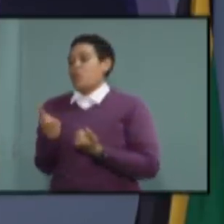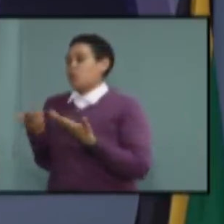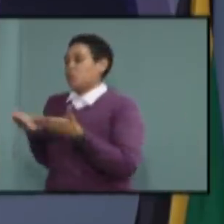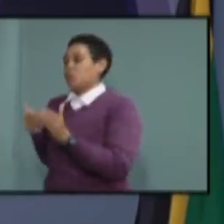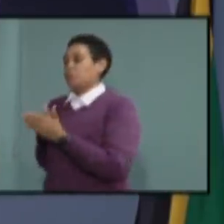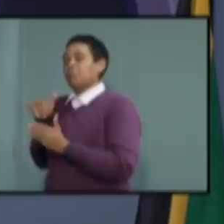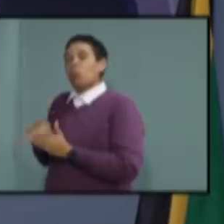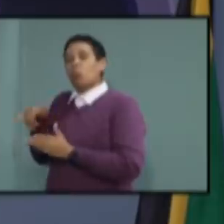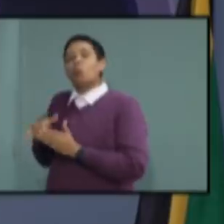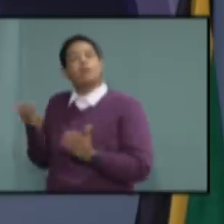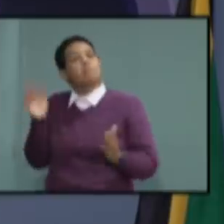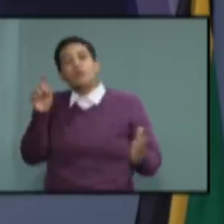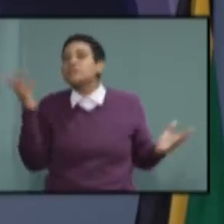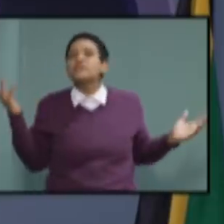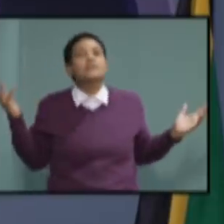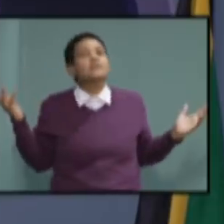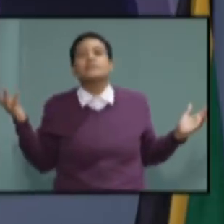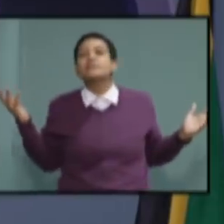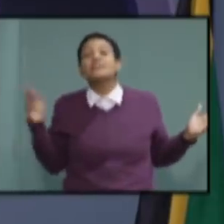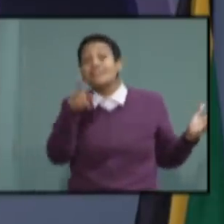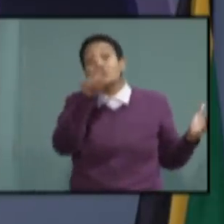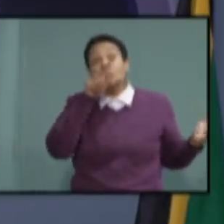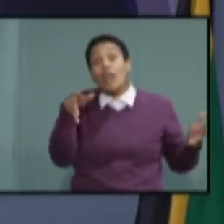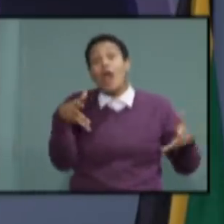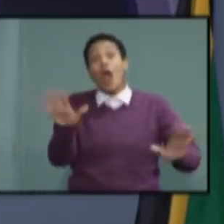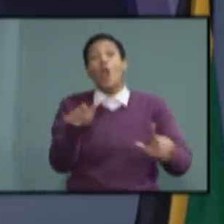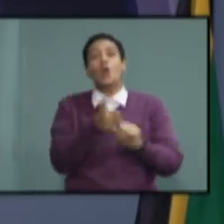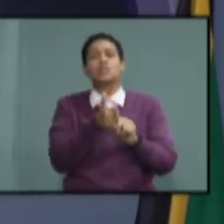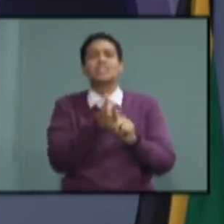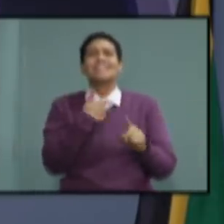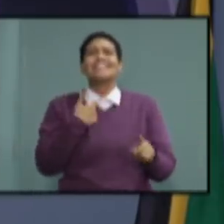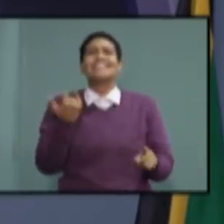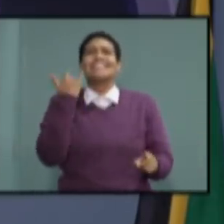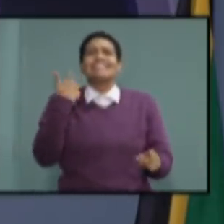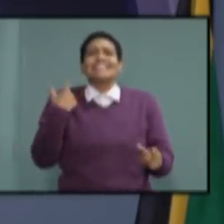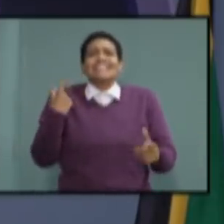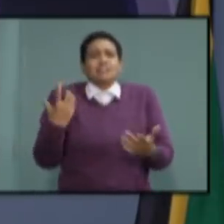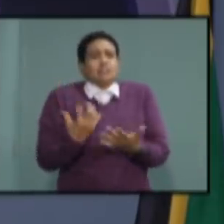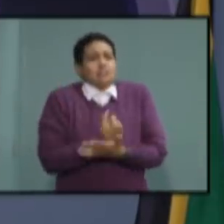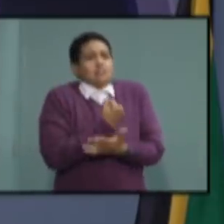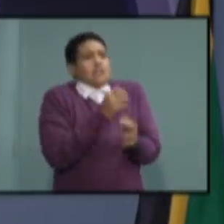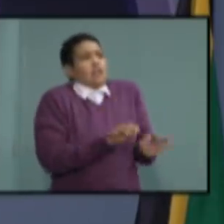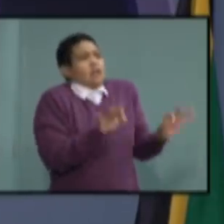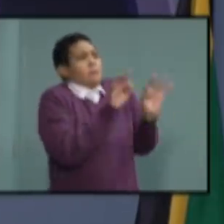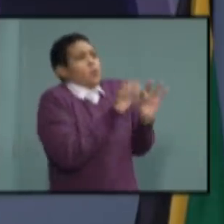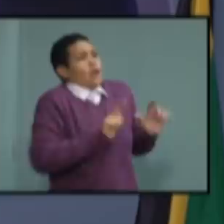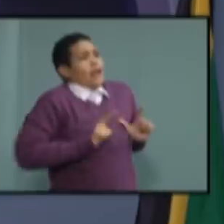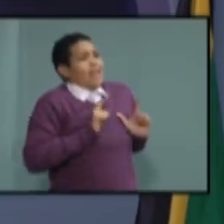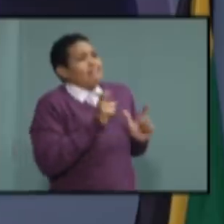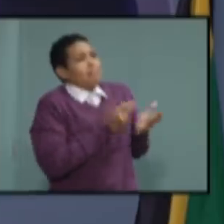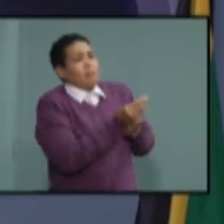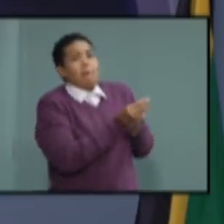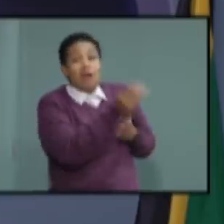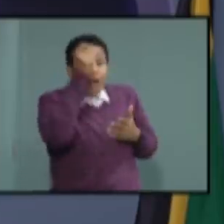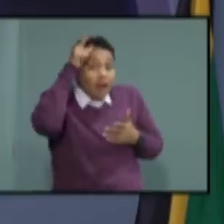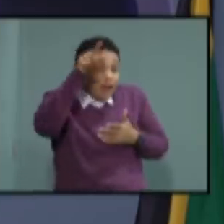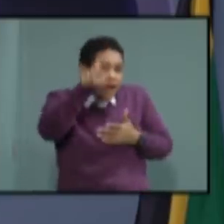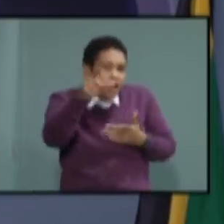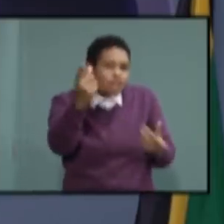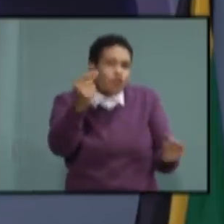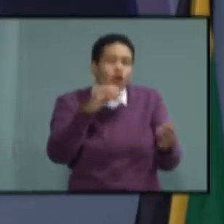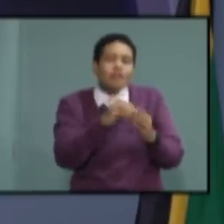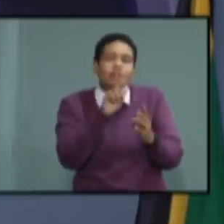You are allowed to pursue the essentials of life, but this has to be done in